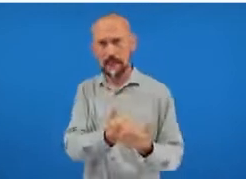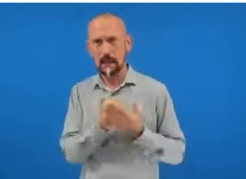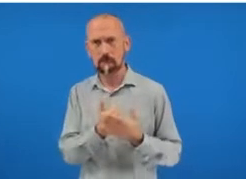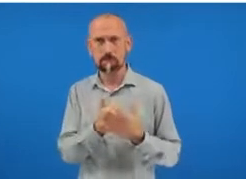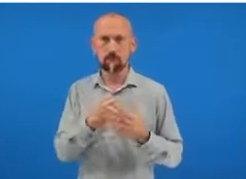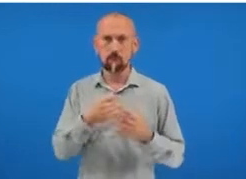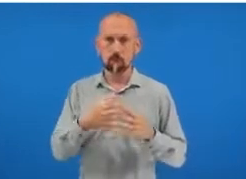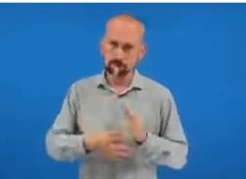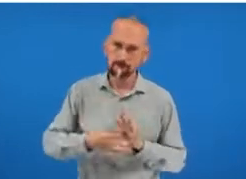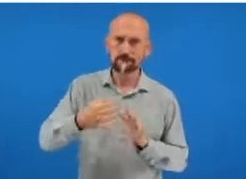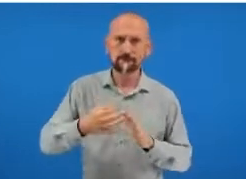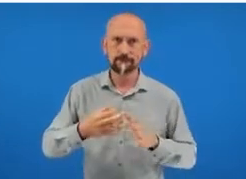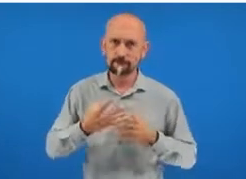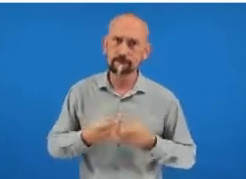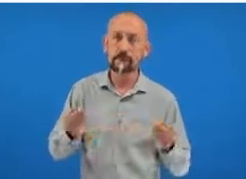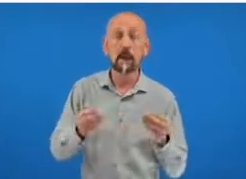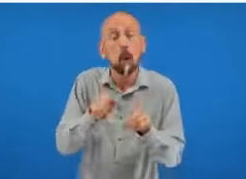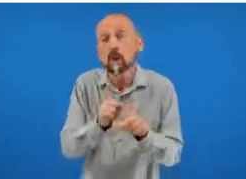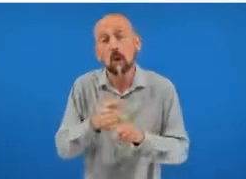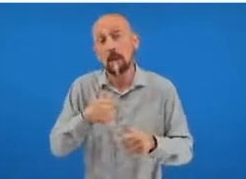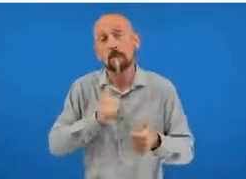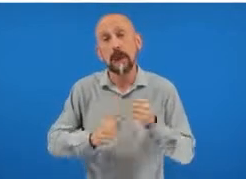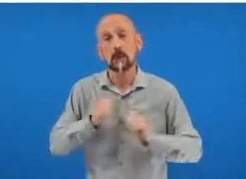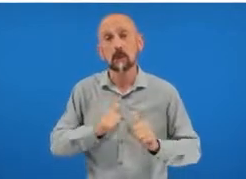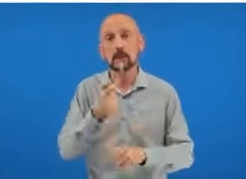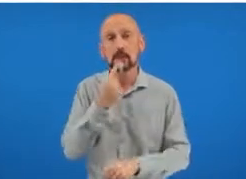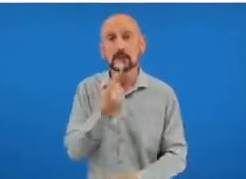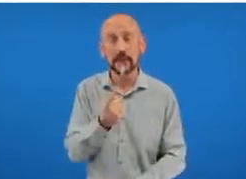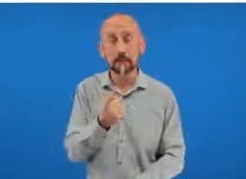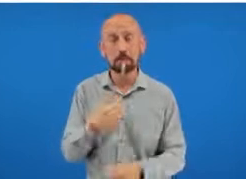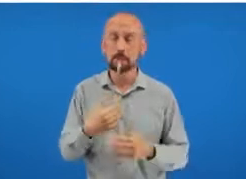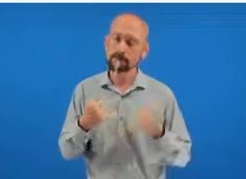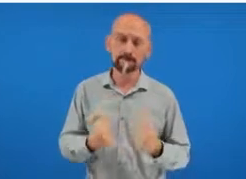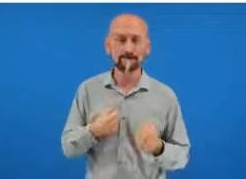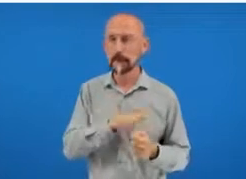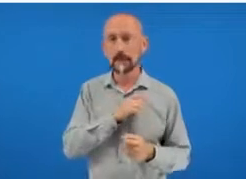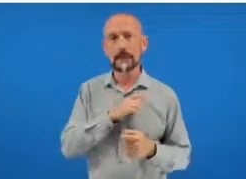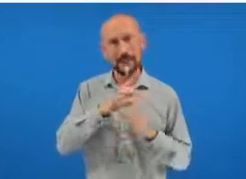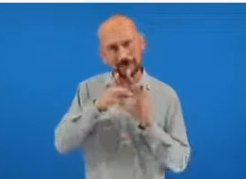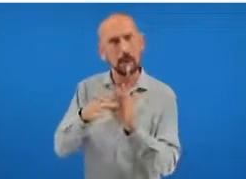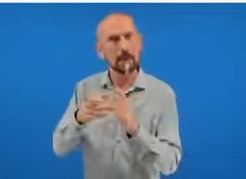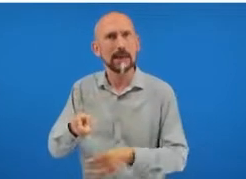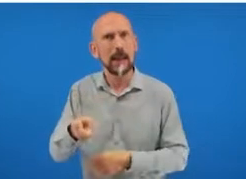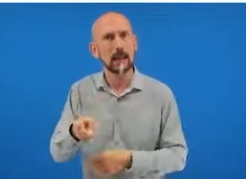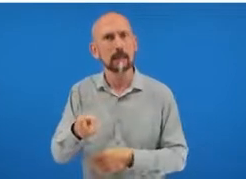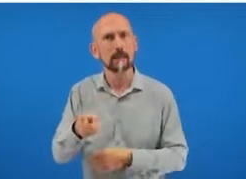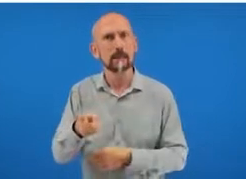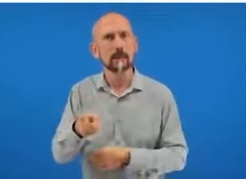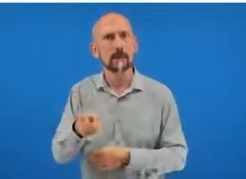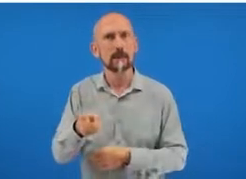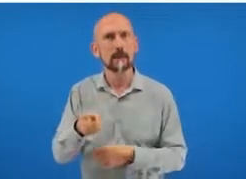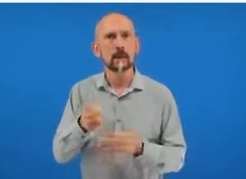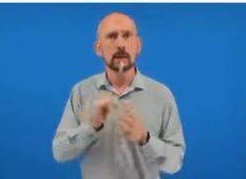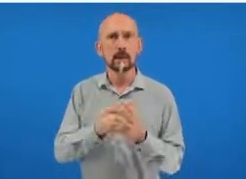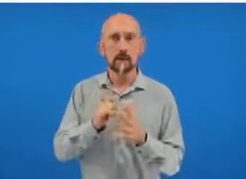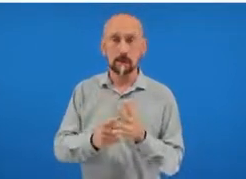I'm proud to also say that I have just entered therapy again. Some 5 years since my last one,